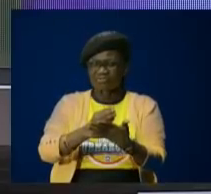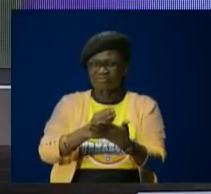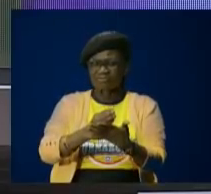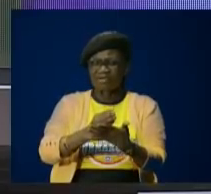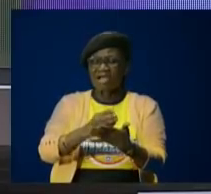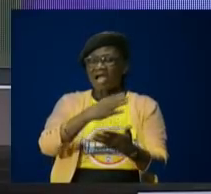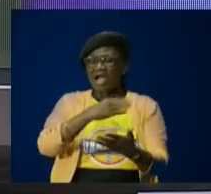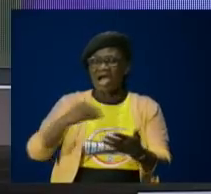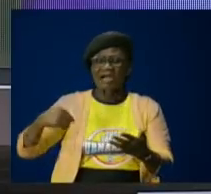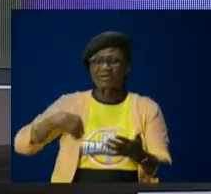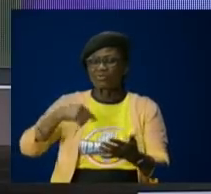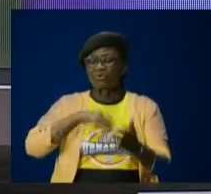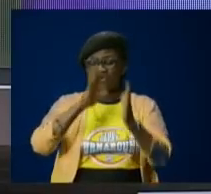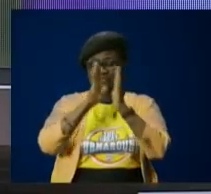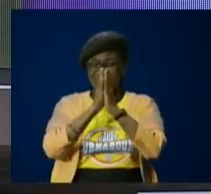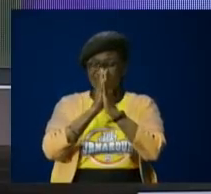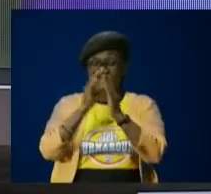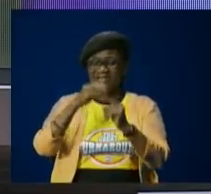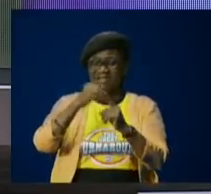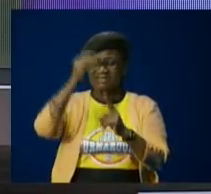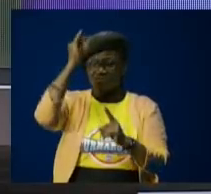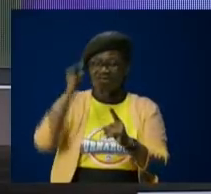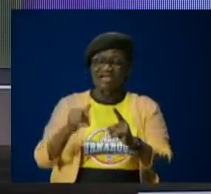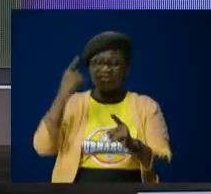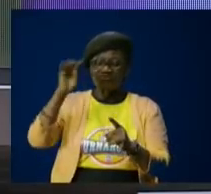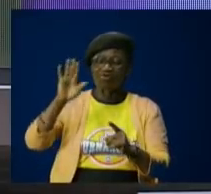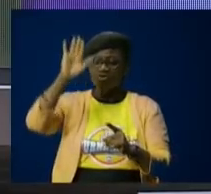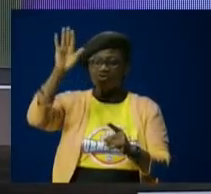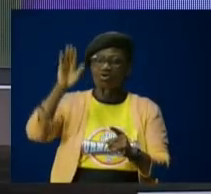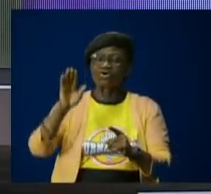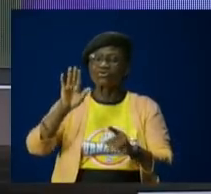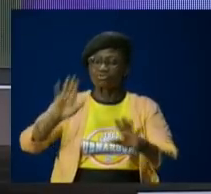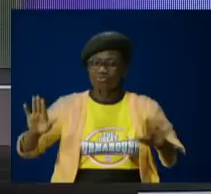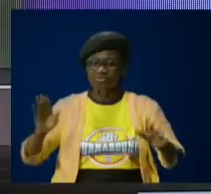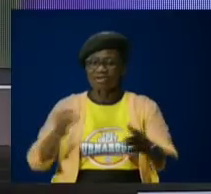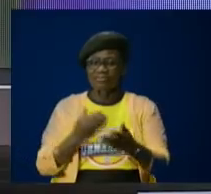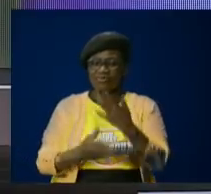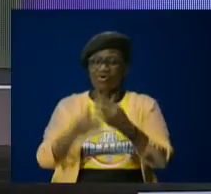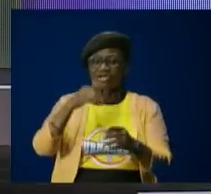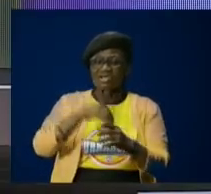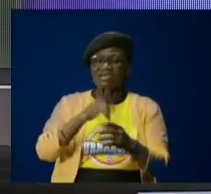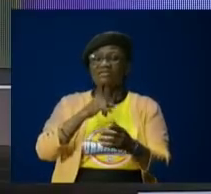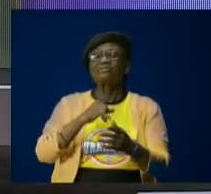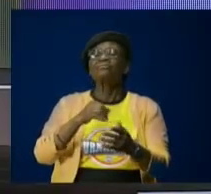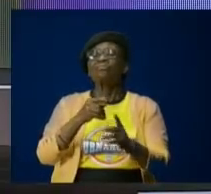Amen. And we are praying especially for your children born in the month of June.